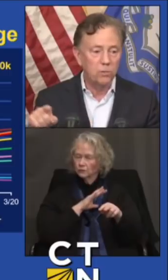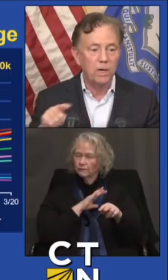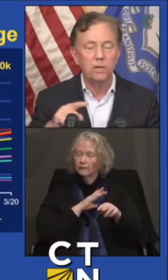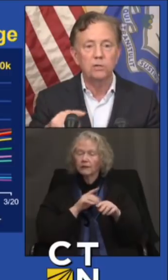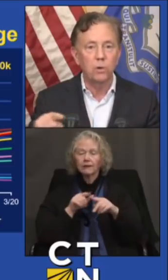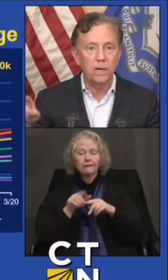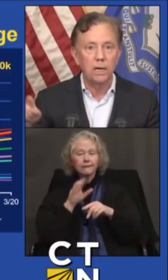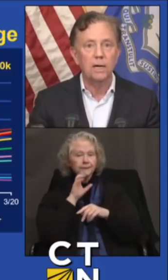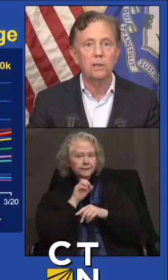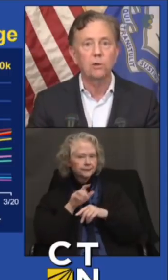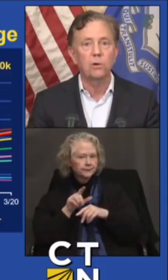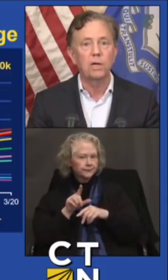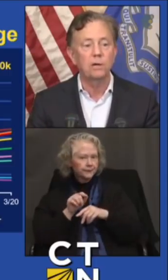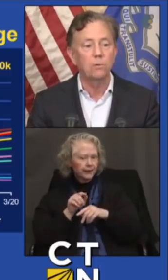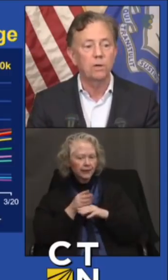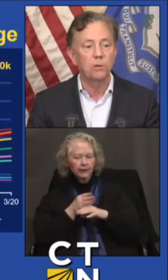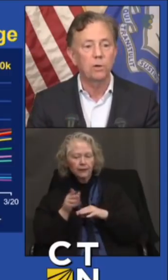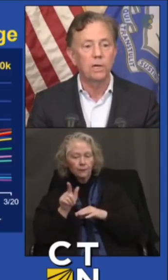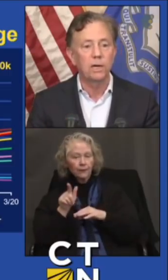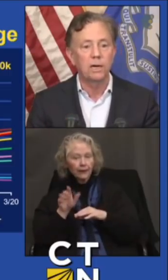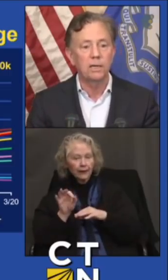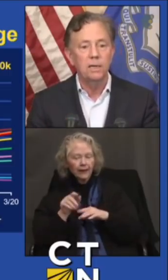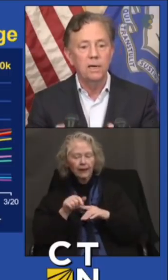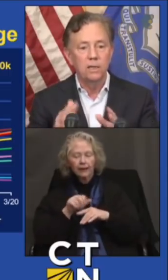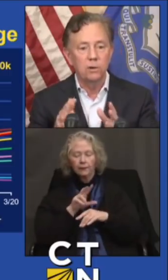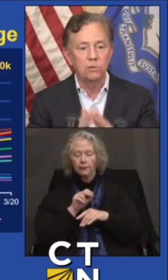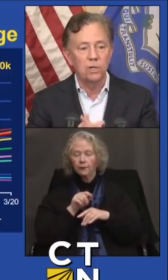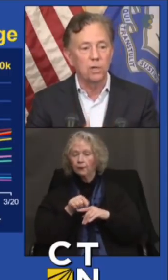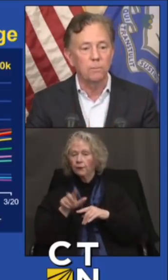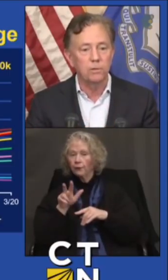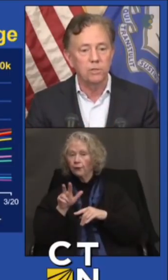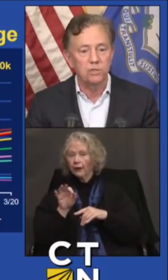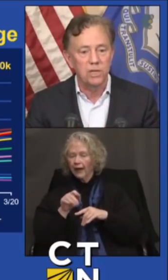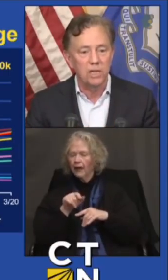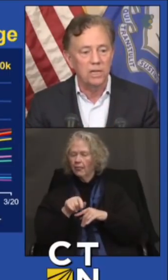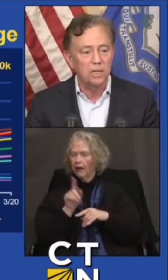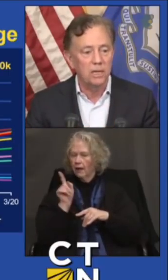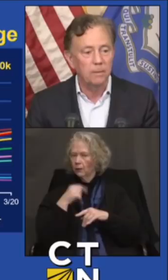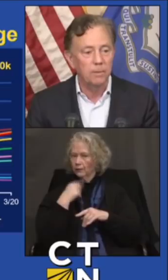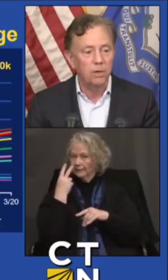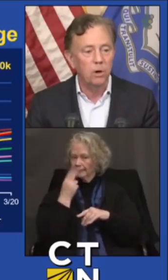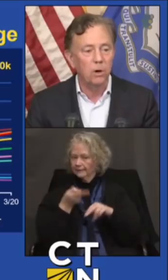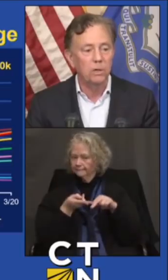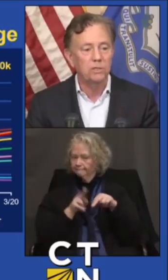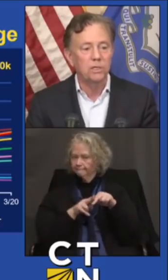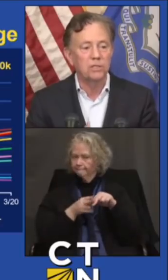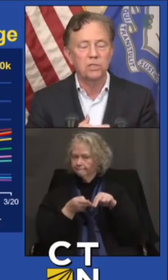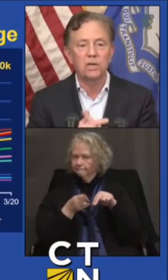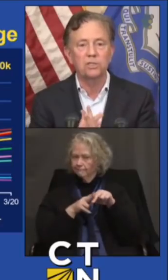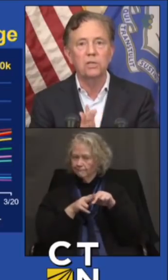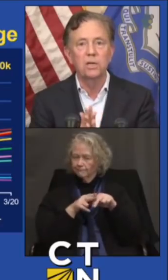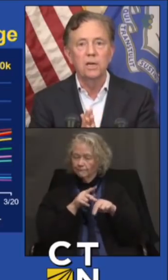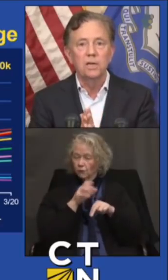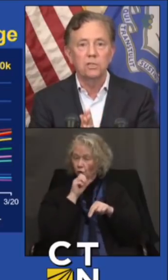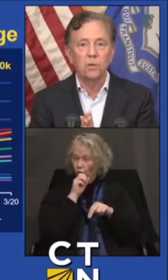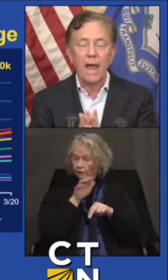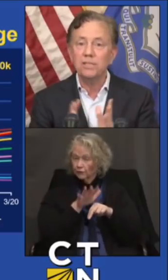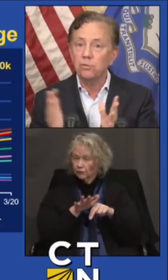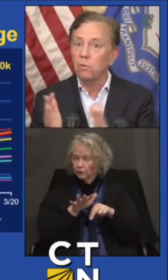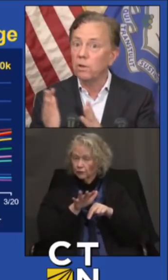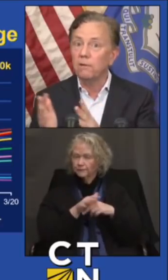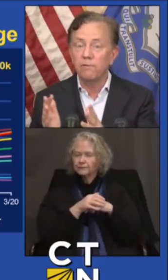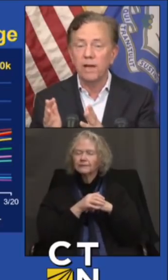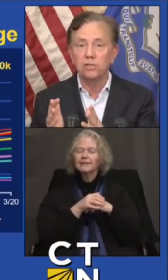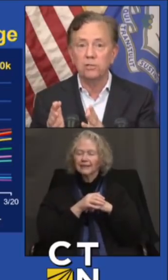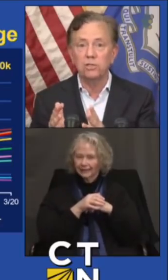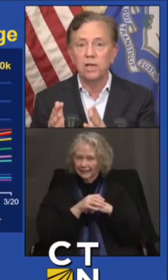way, 20 to 29, 30 to 39. Those are the numbers you see in the, orange and the such. So that's